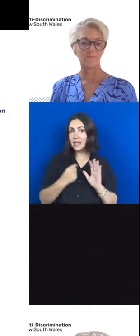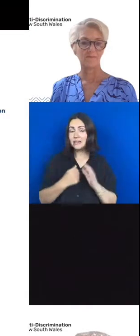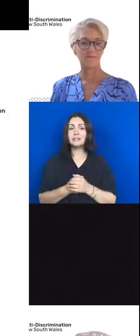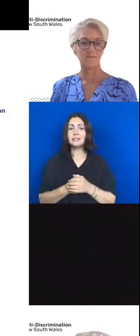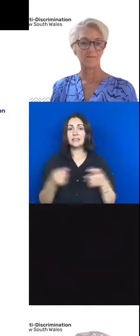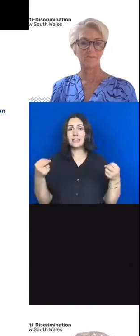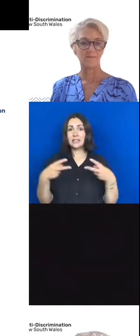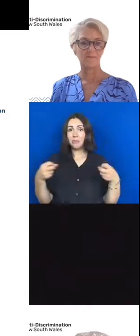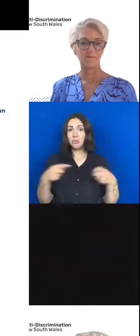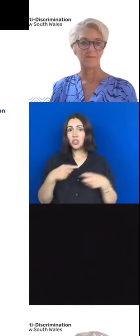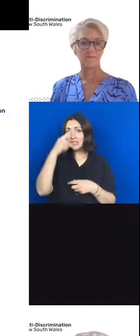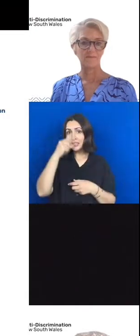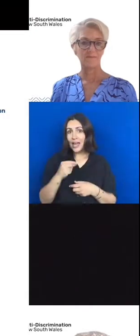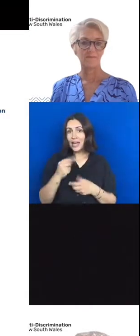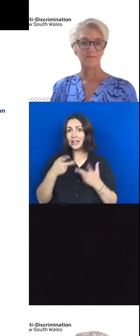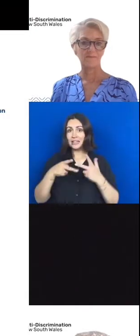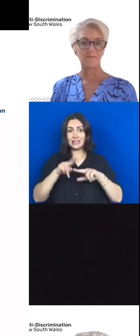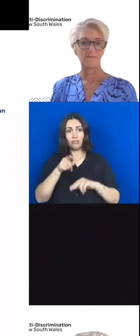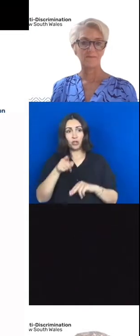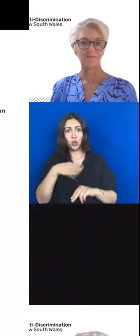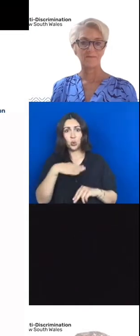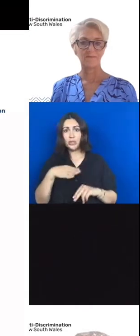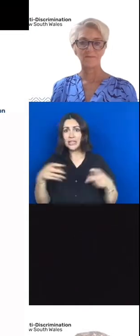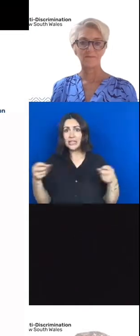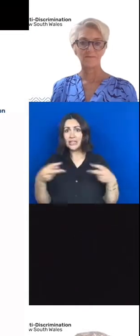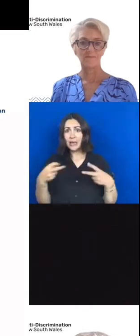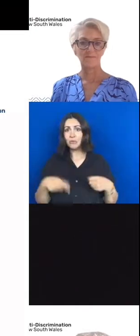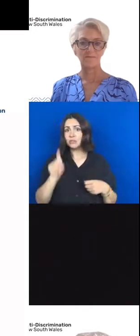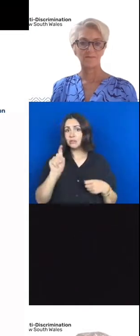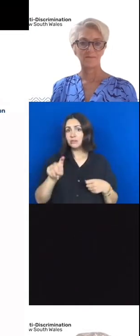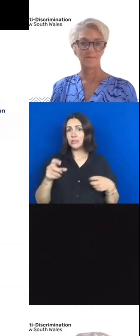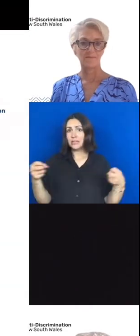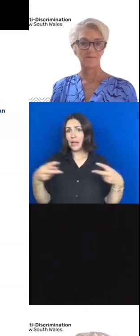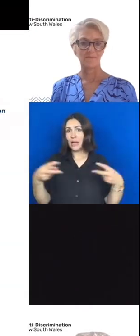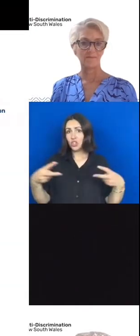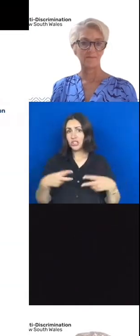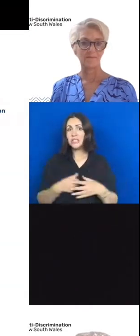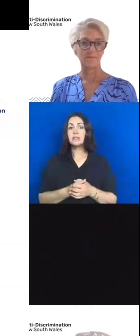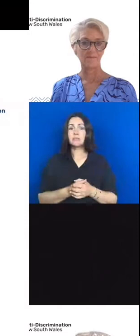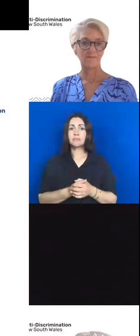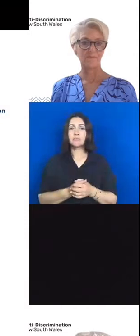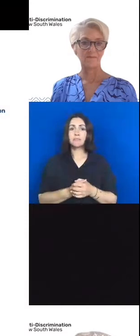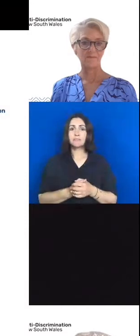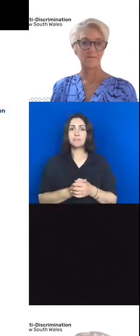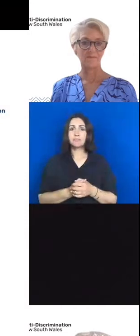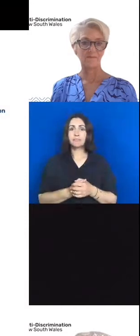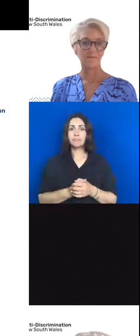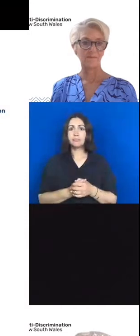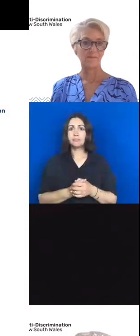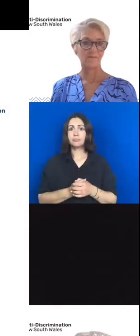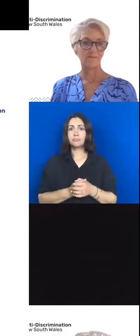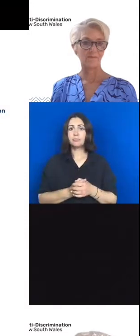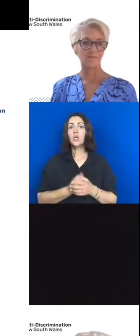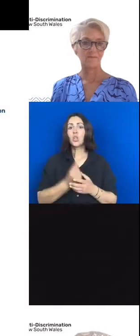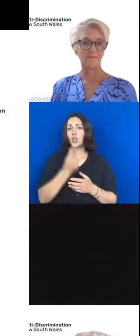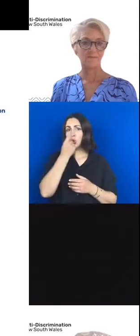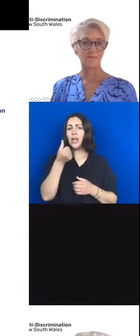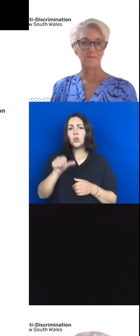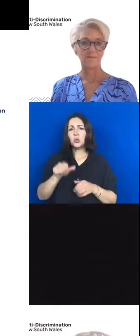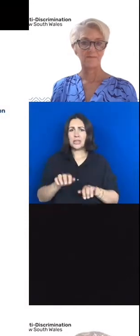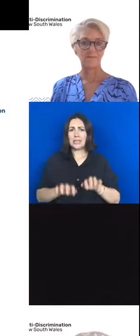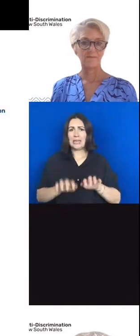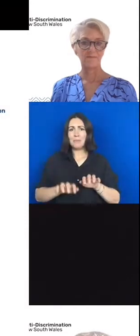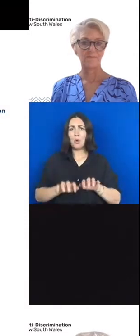you are hard of hearing, deaf, or prefer to read. Use keyboard shortcuts to control